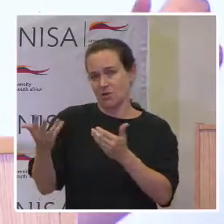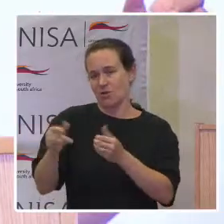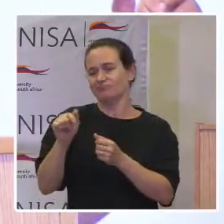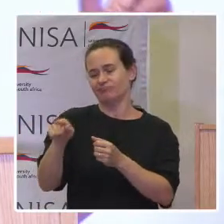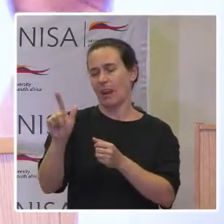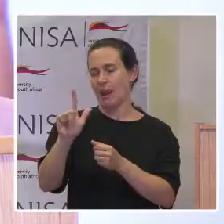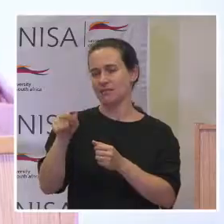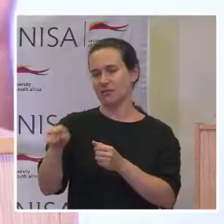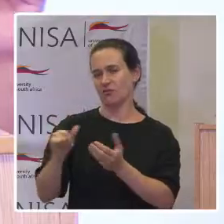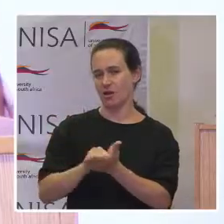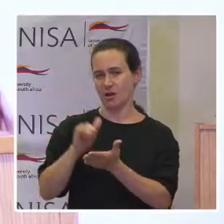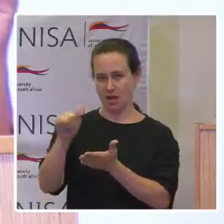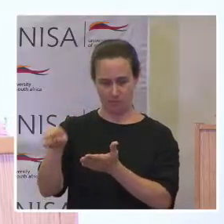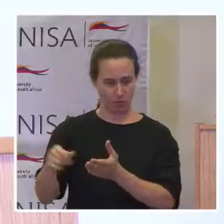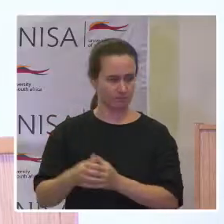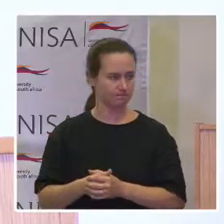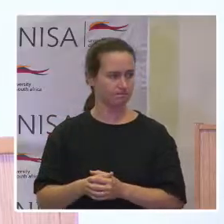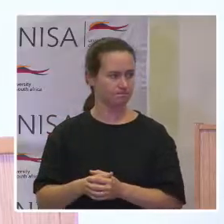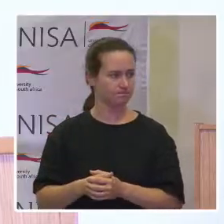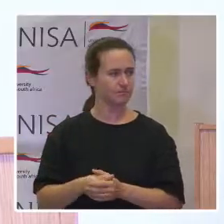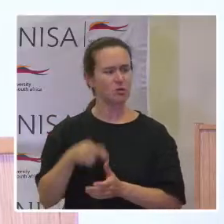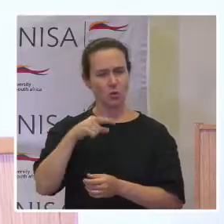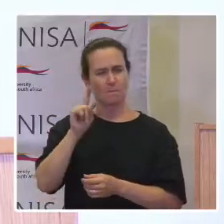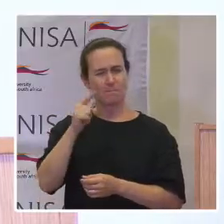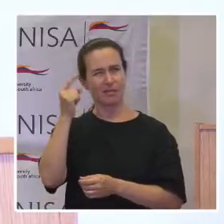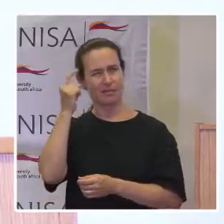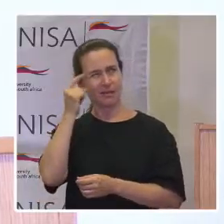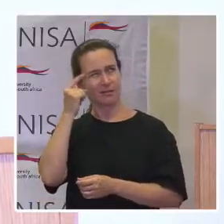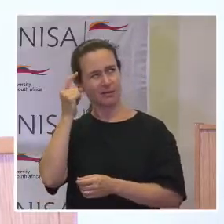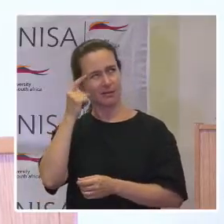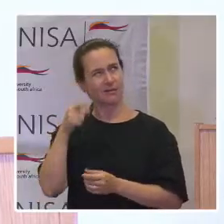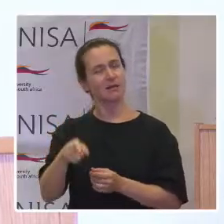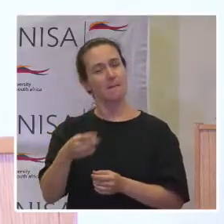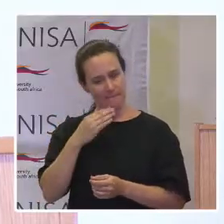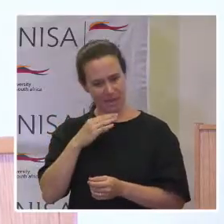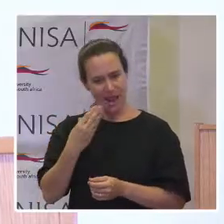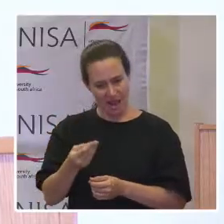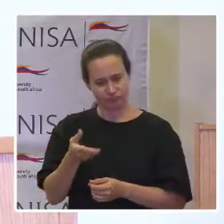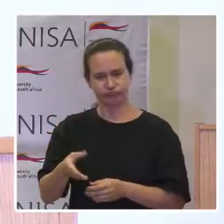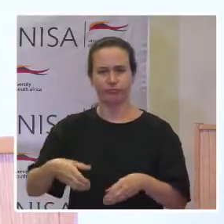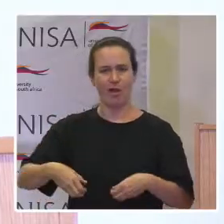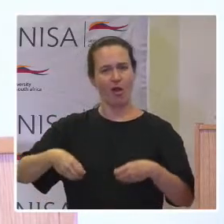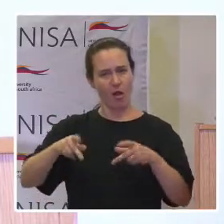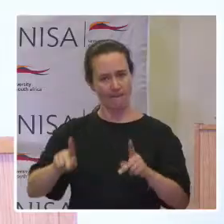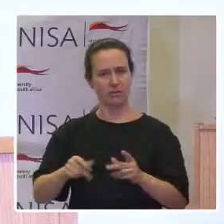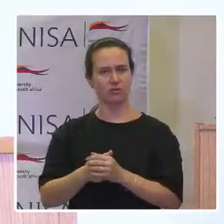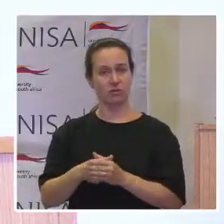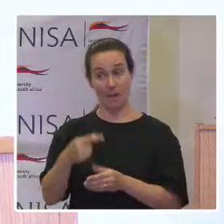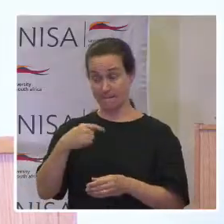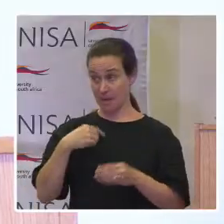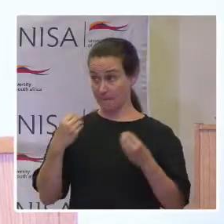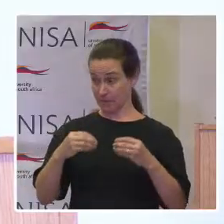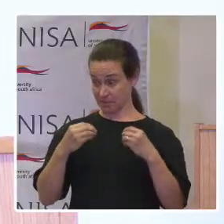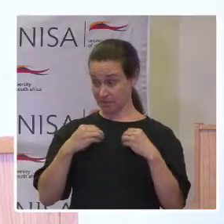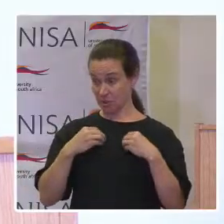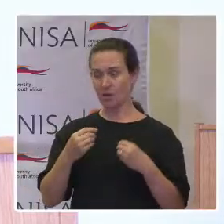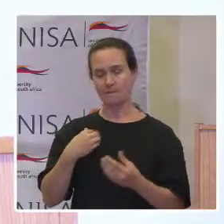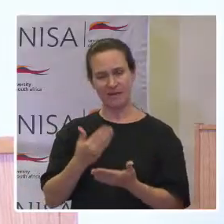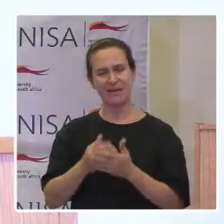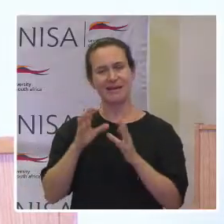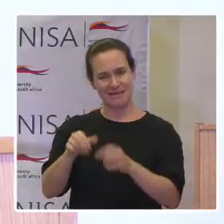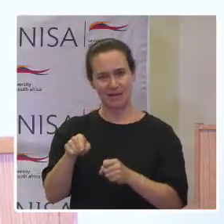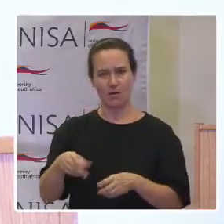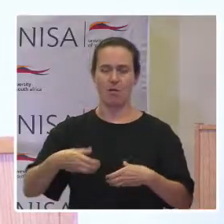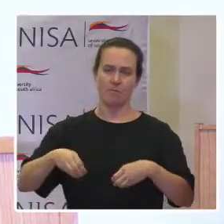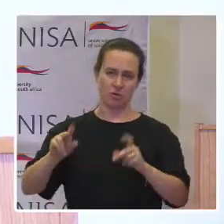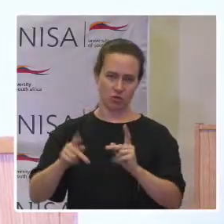airport. So those are the things that you have to think about to say, there is an opportunity here for me as an entrepreneur, and I can tap